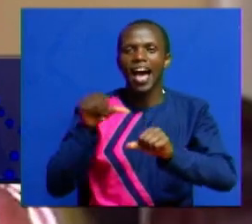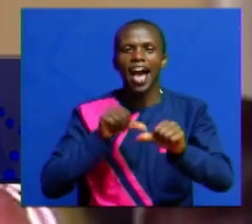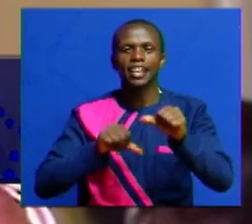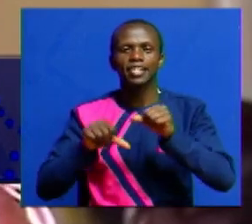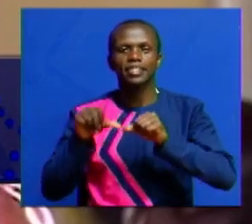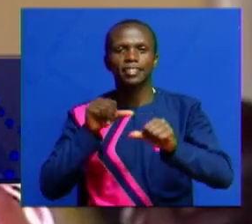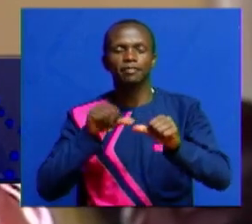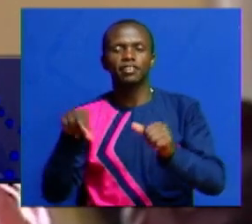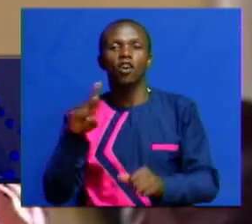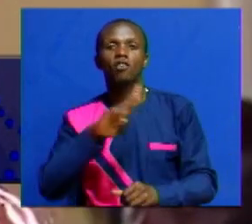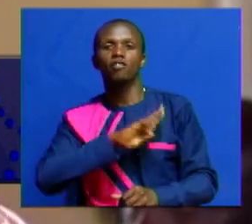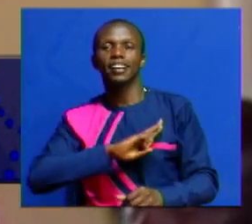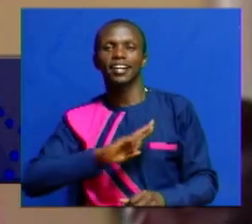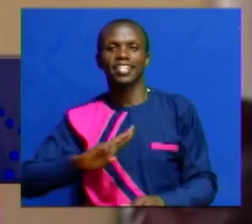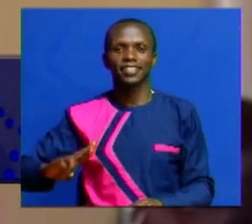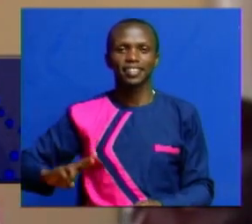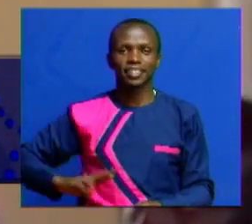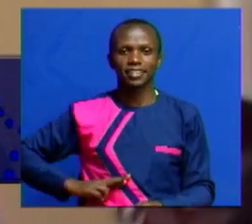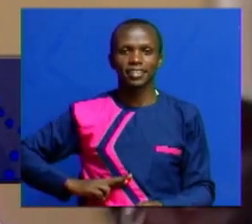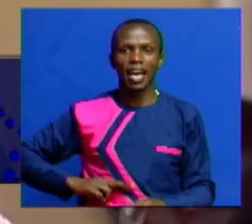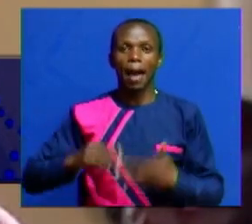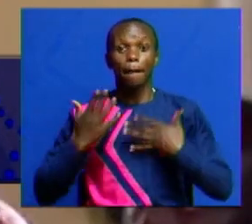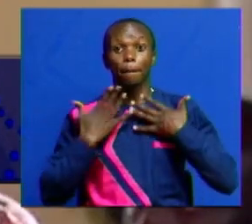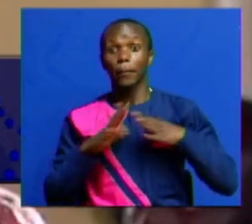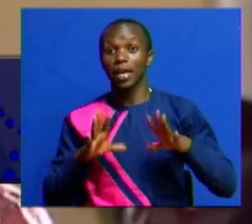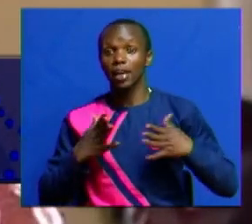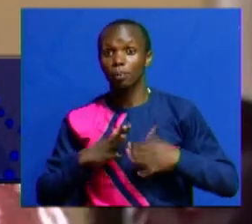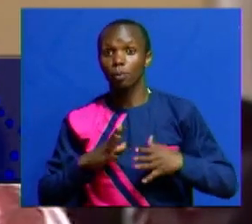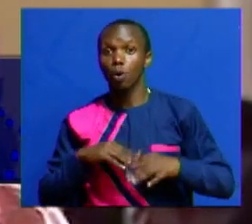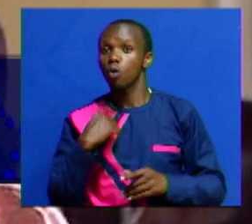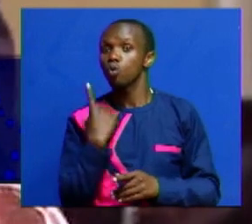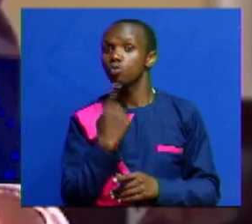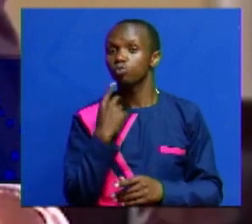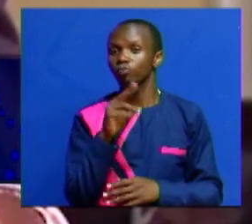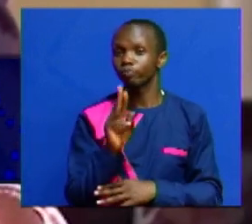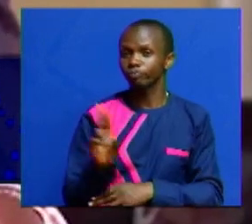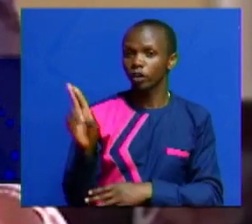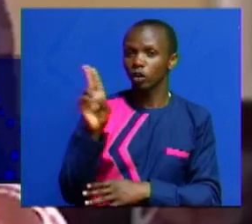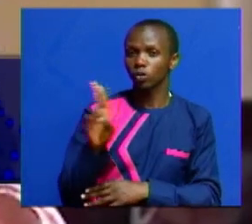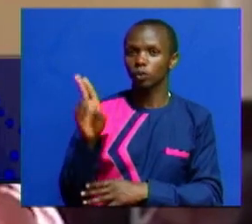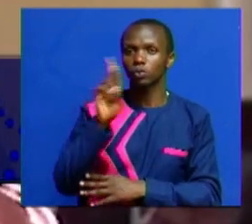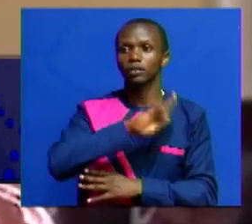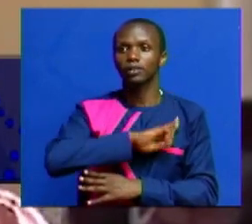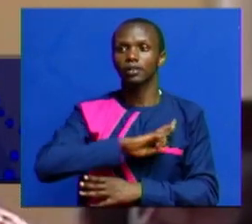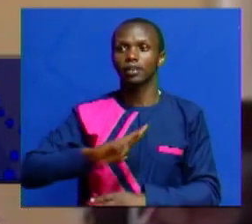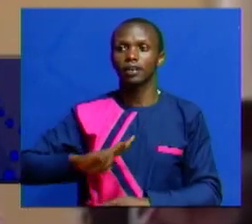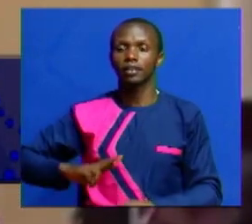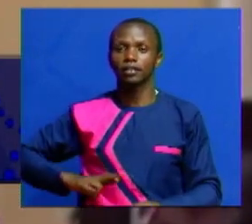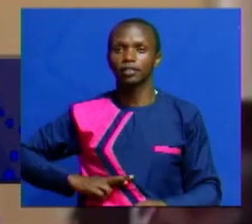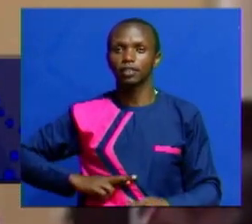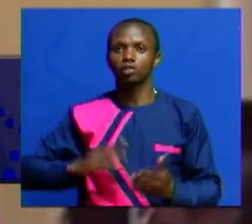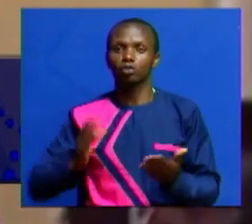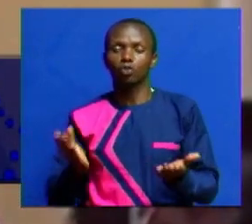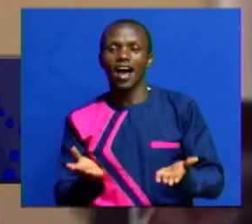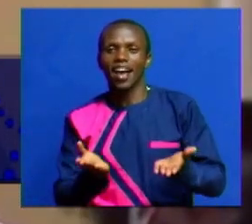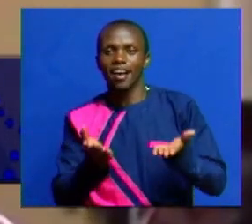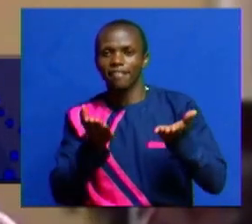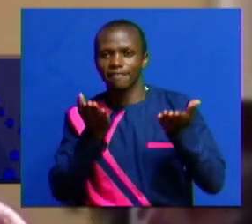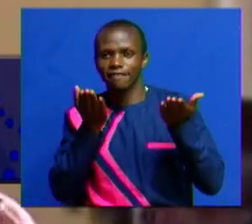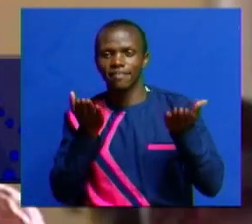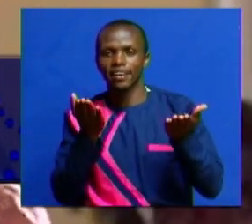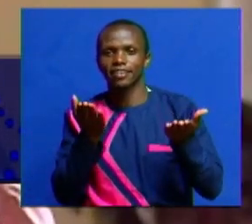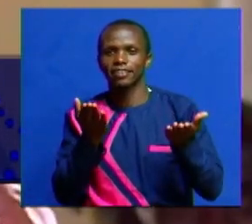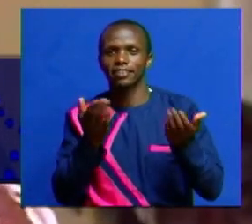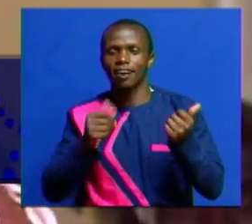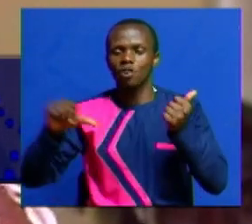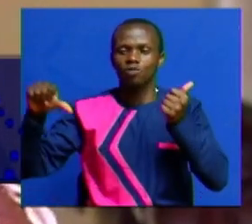of religious or people who want to use religion to advance